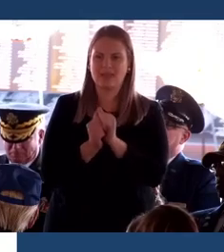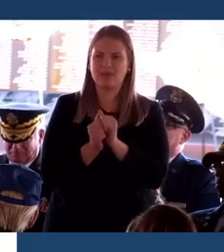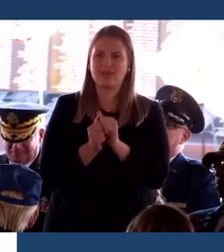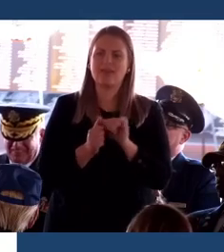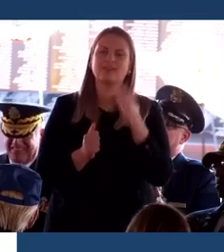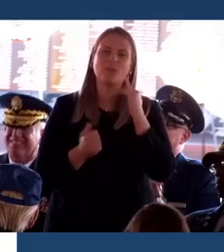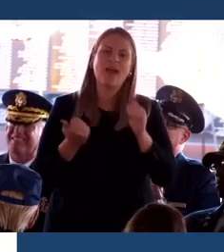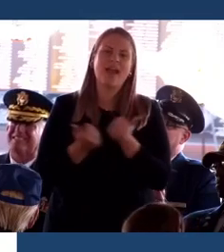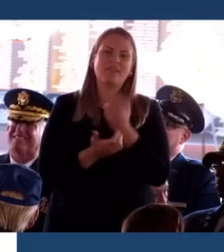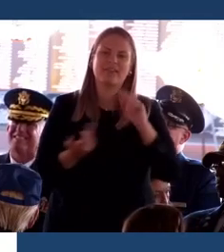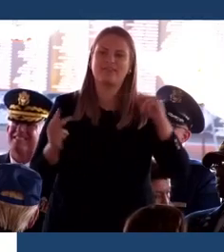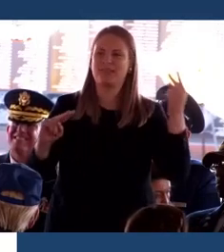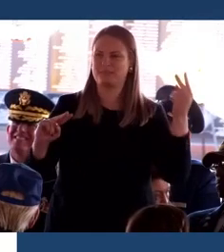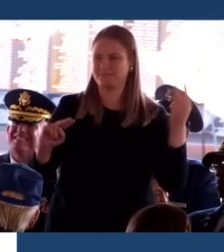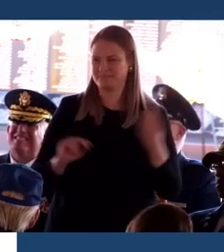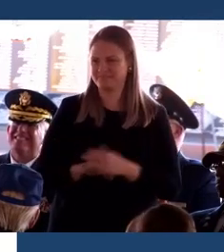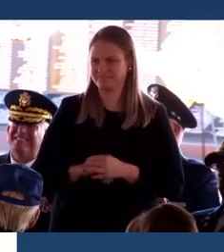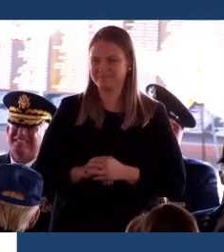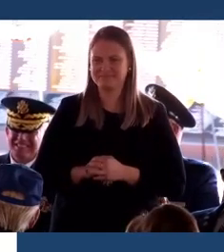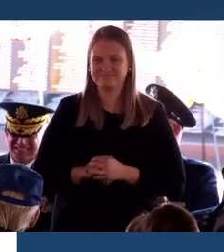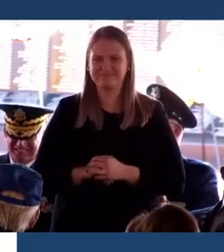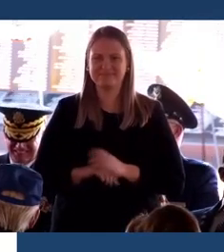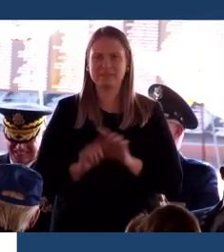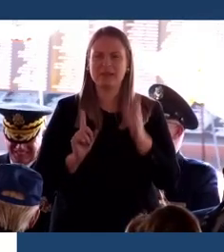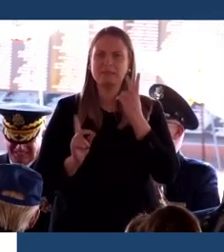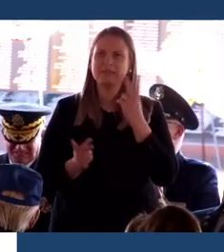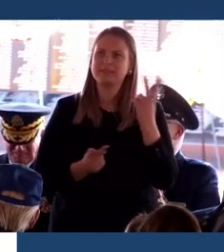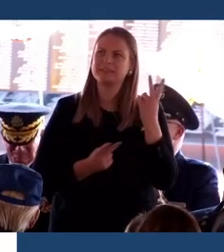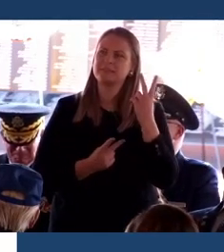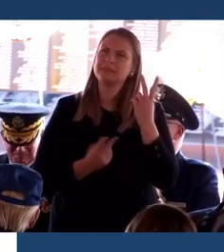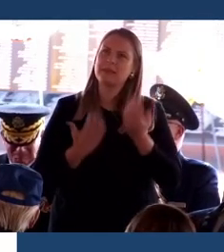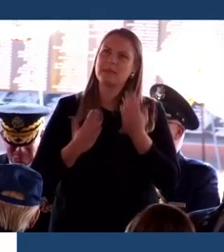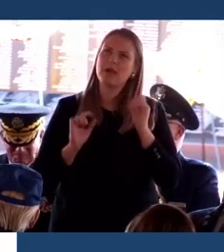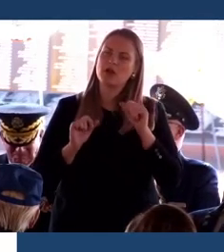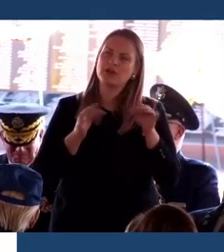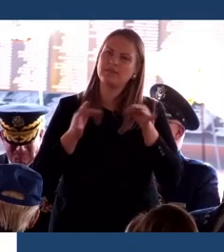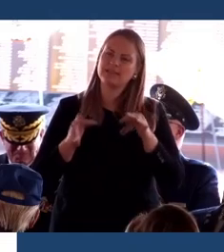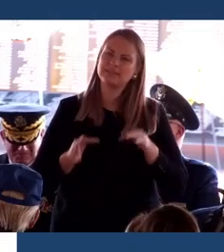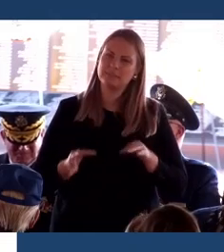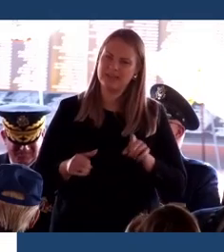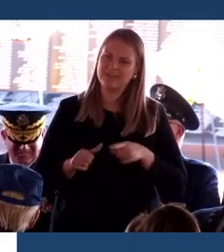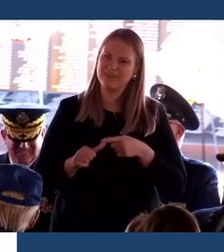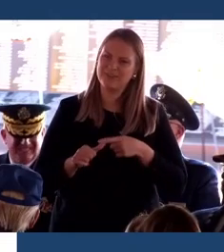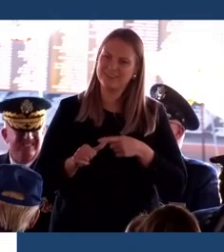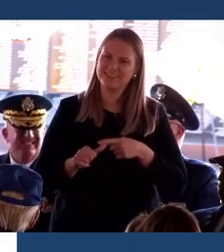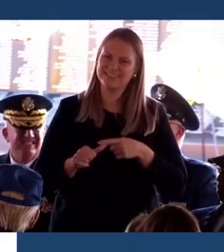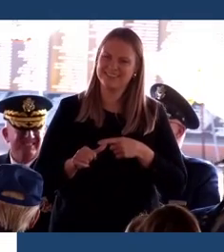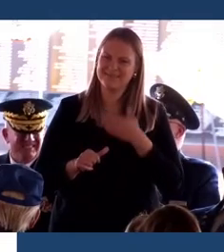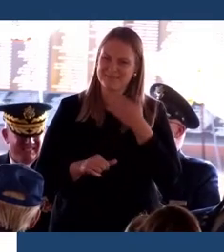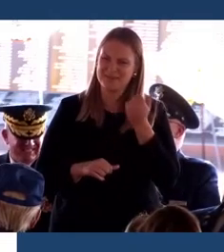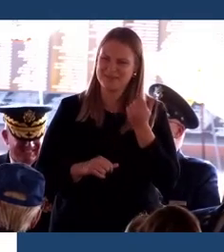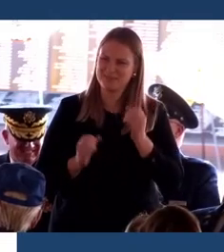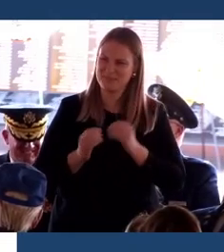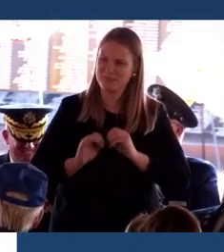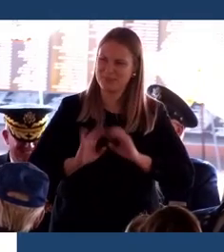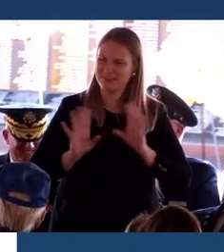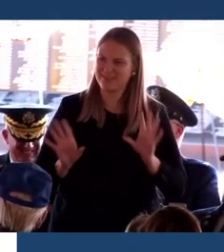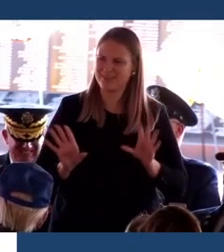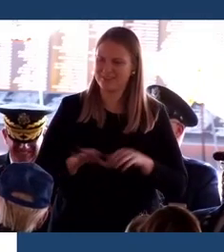around. But in retrospect, probably could have explained that to people a little better.